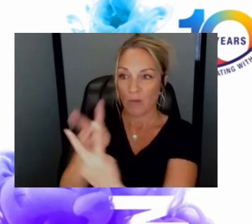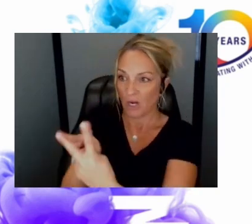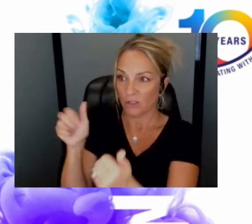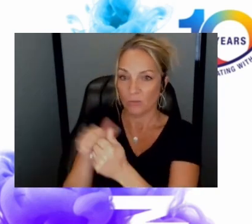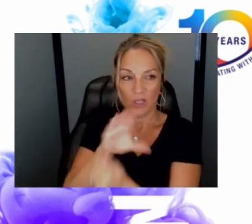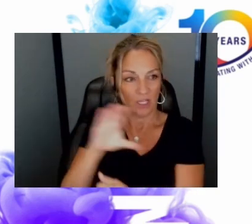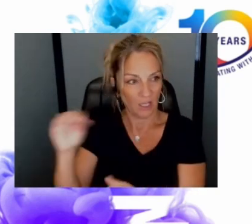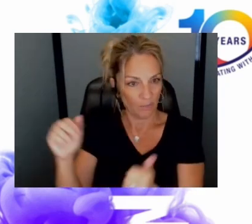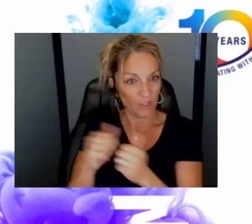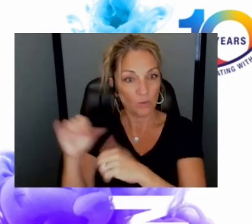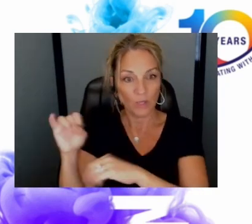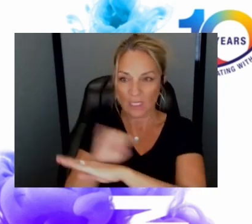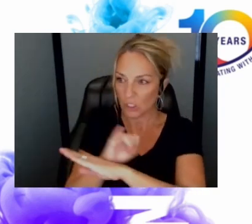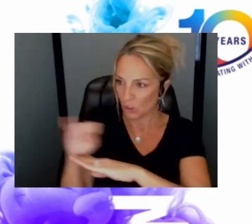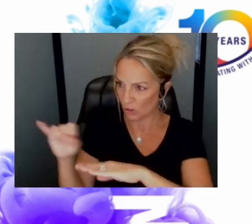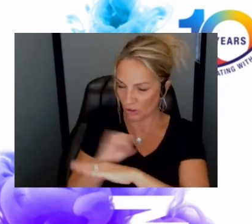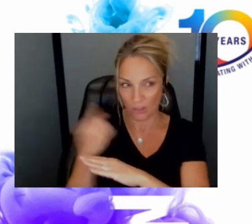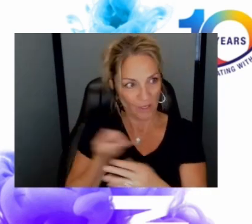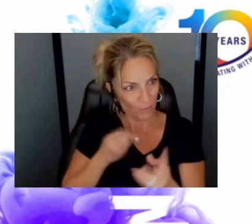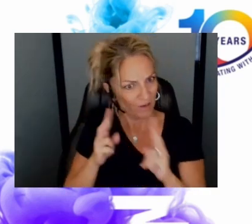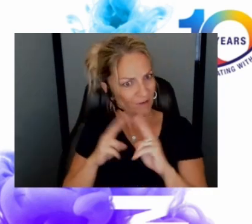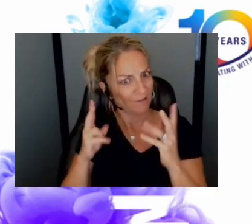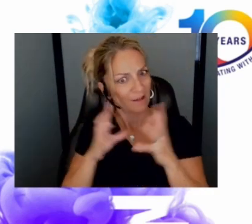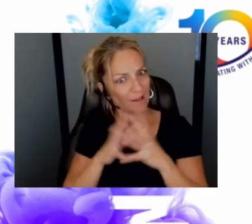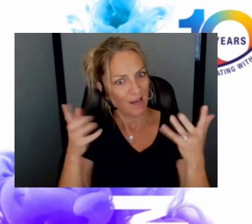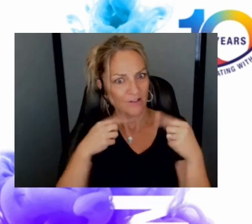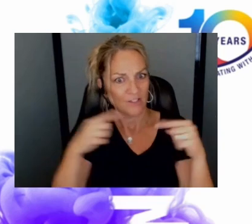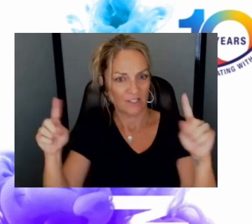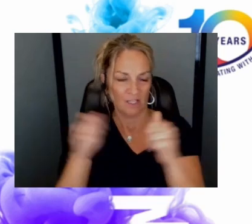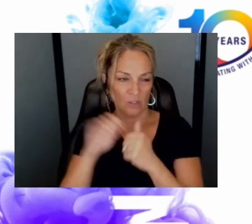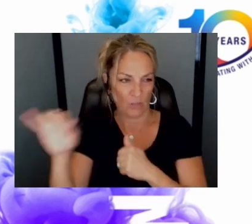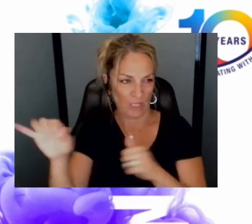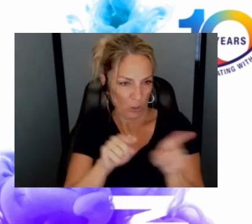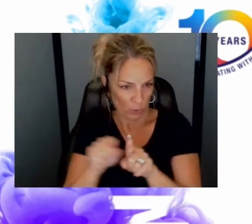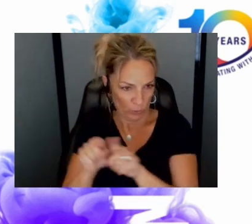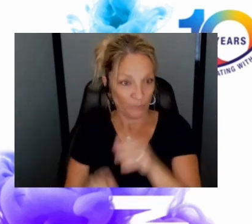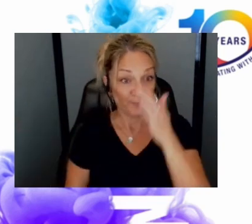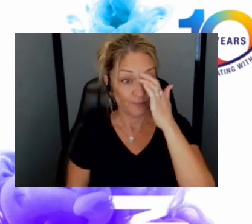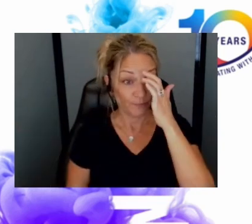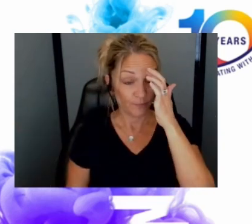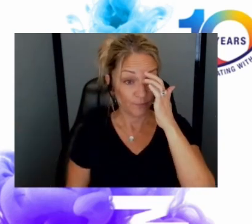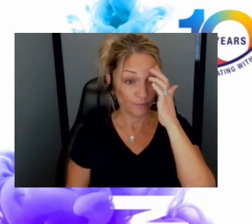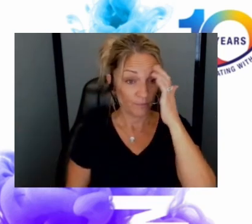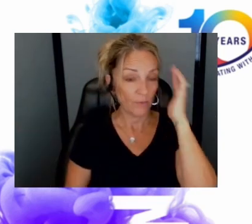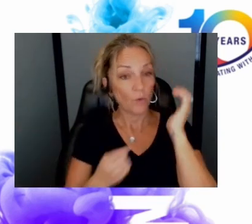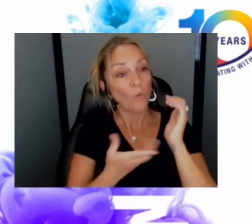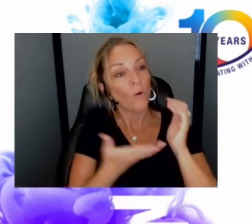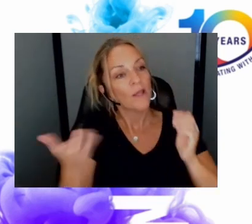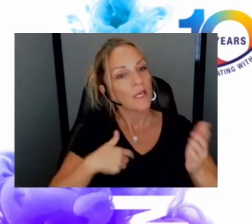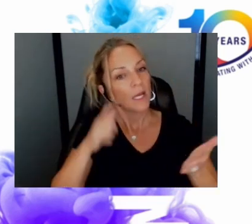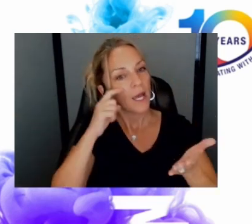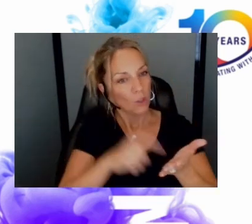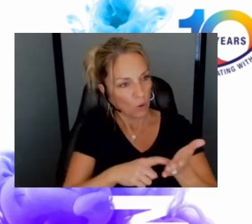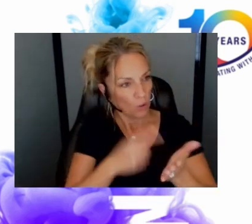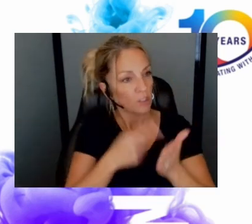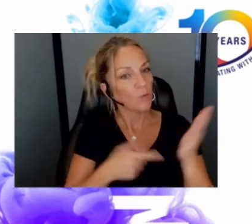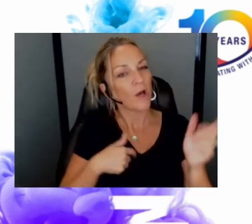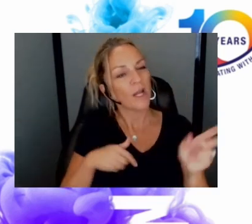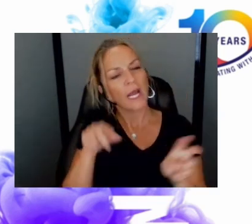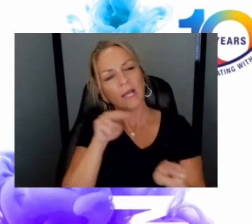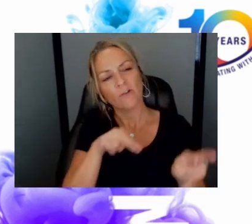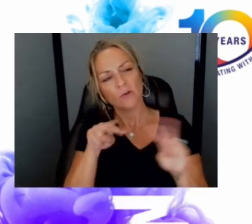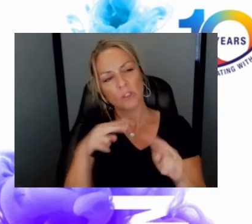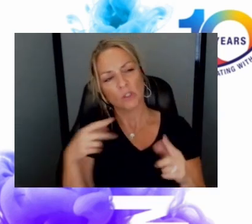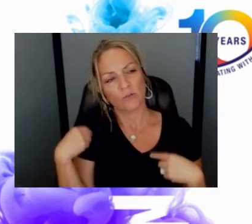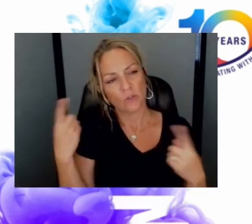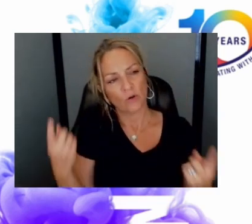lot of success with that too. One thing I will note, from what I observe or what I have observed so far, to